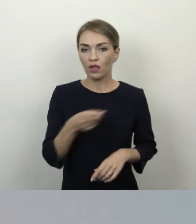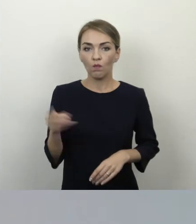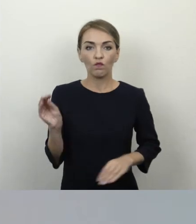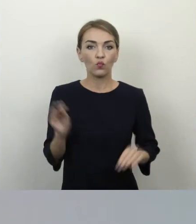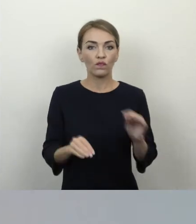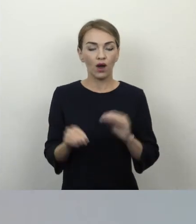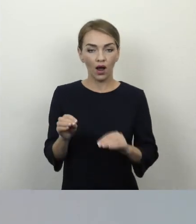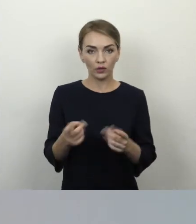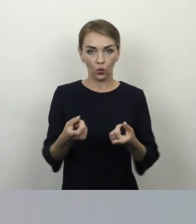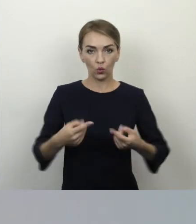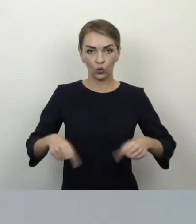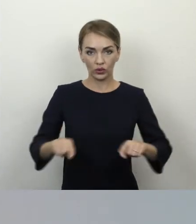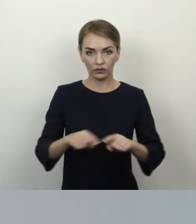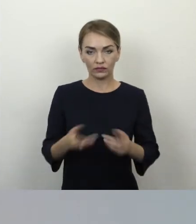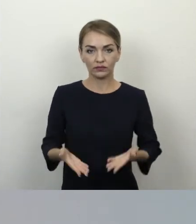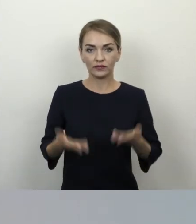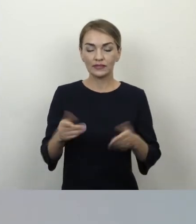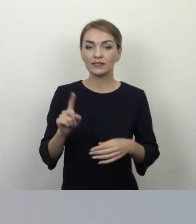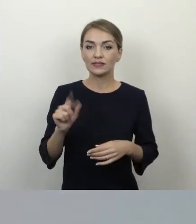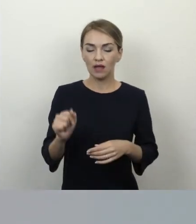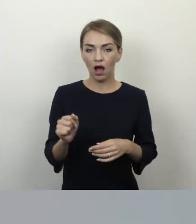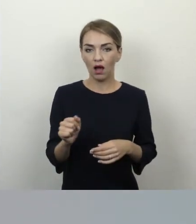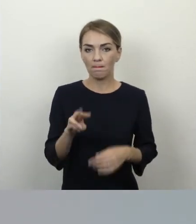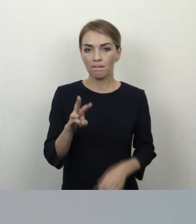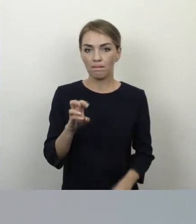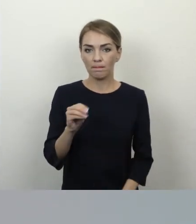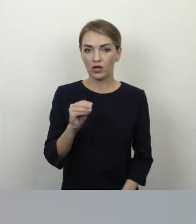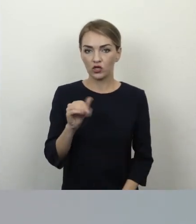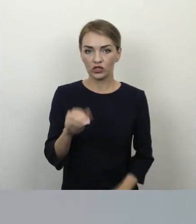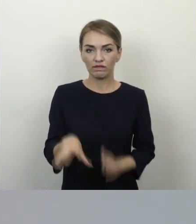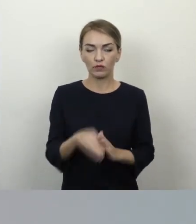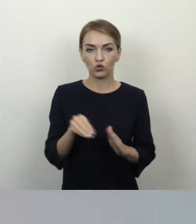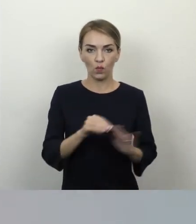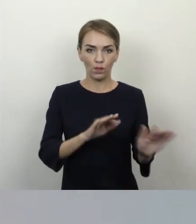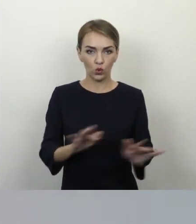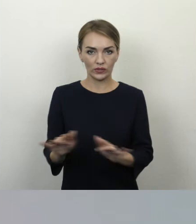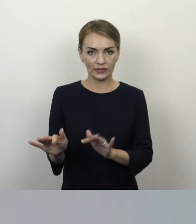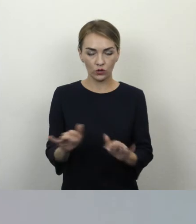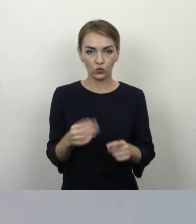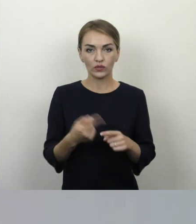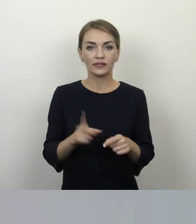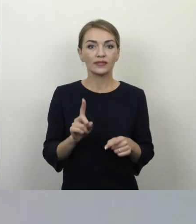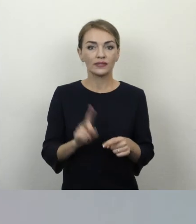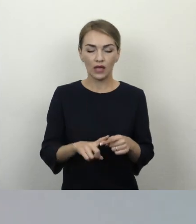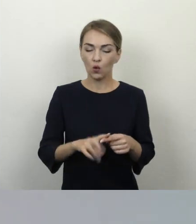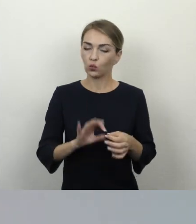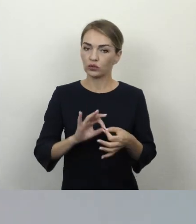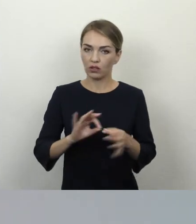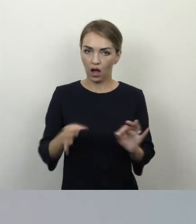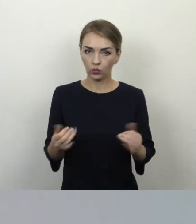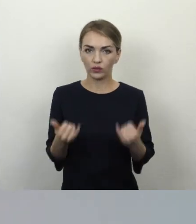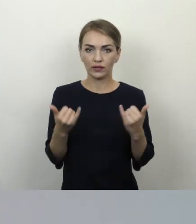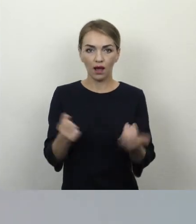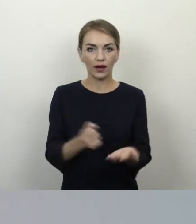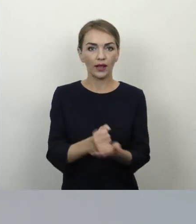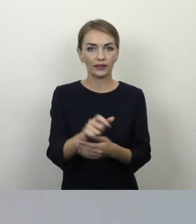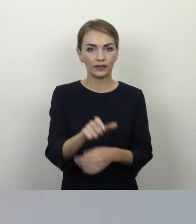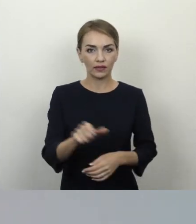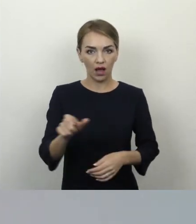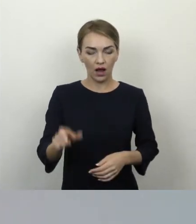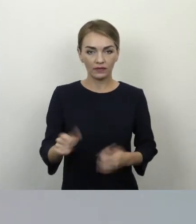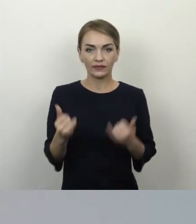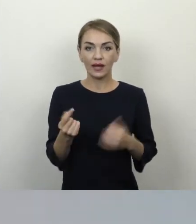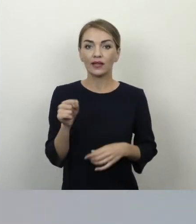current code is that the stage of formation of the districts is outside of the election process, which makes it